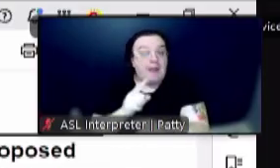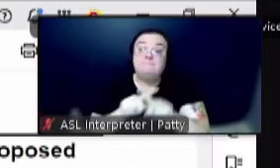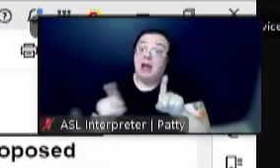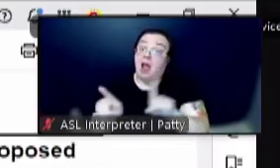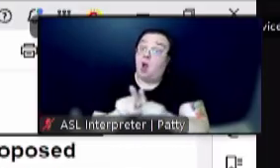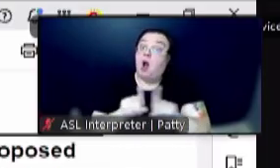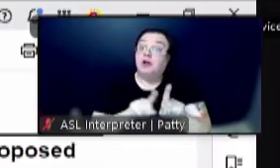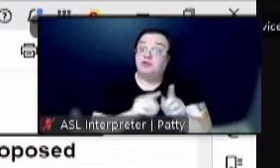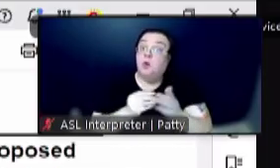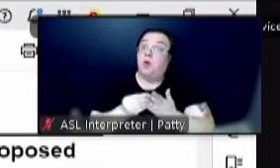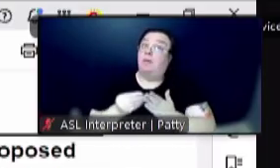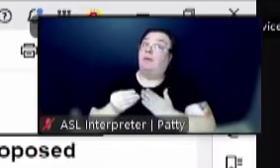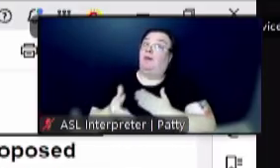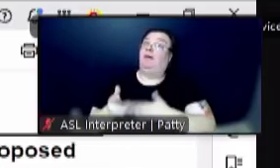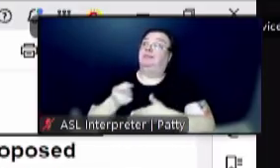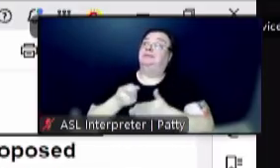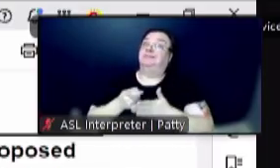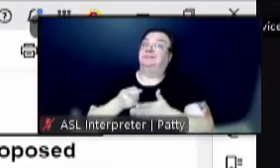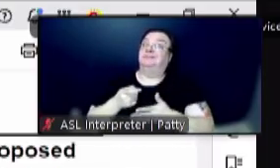costly time of the year.